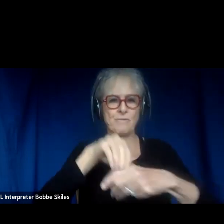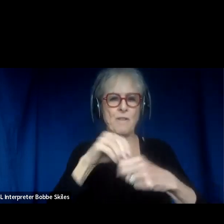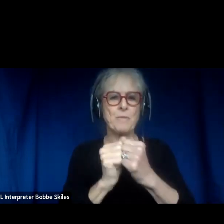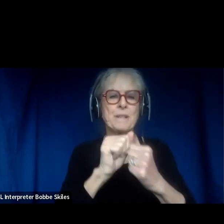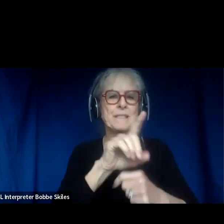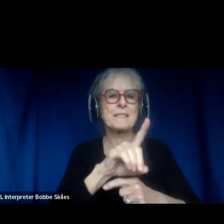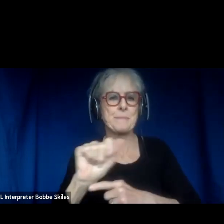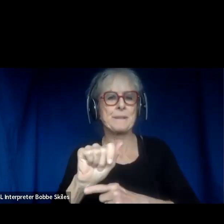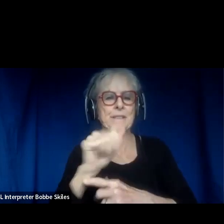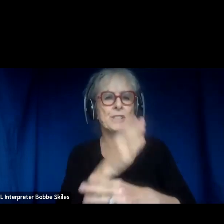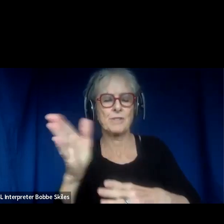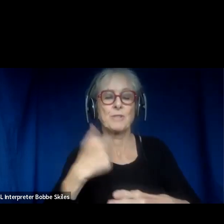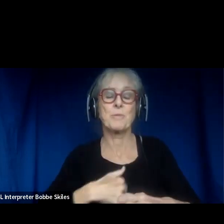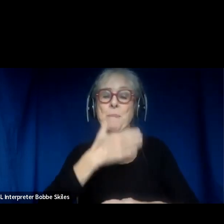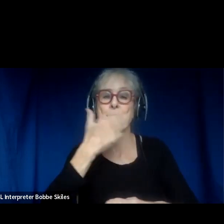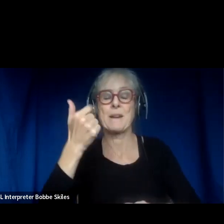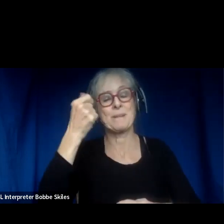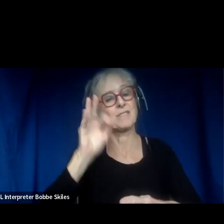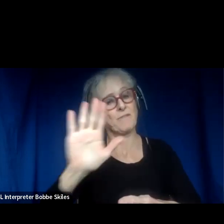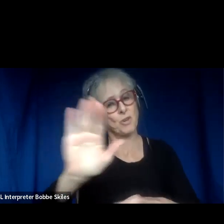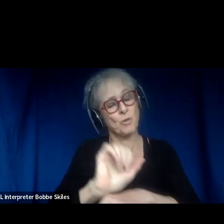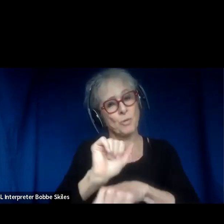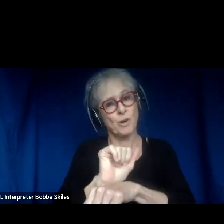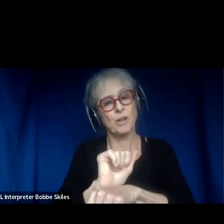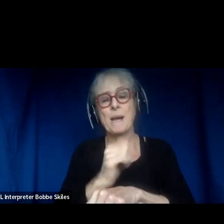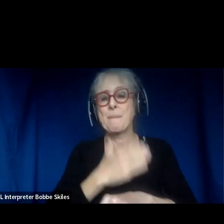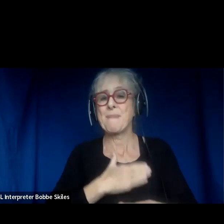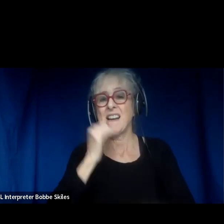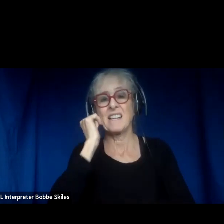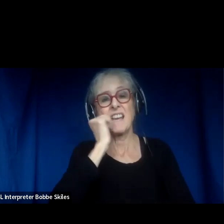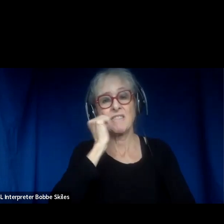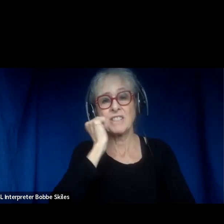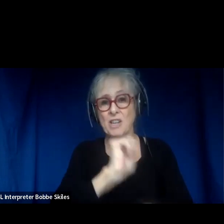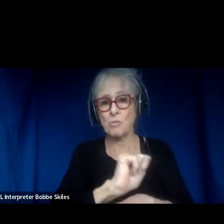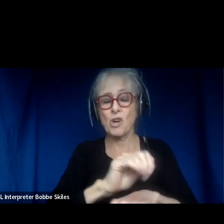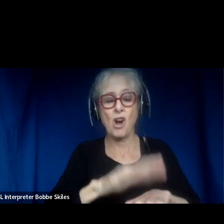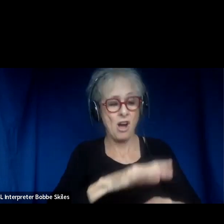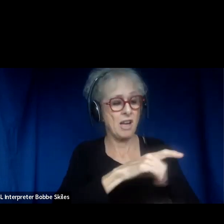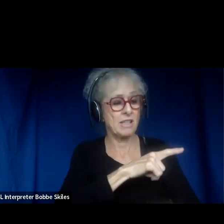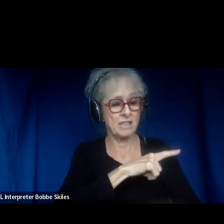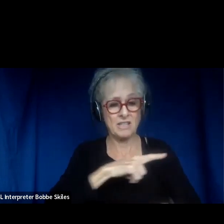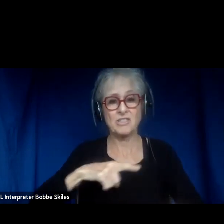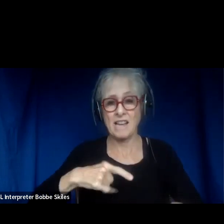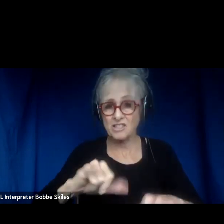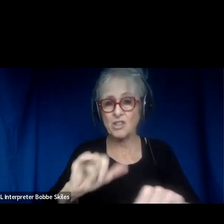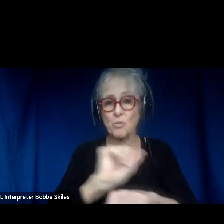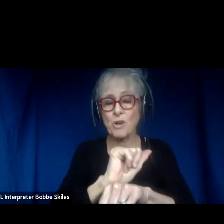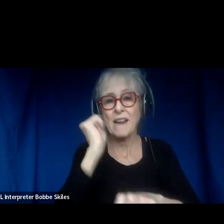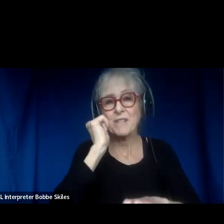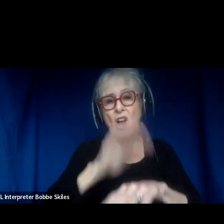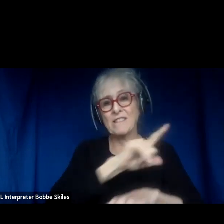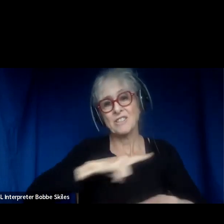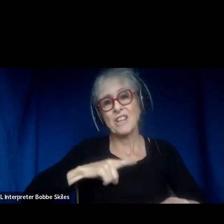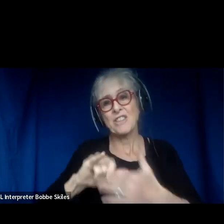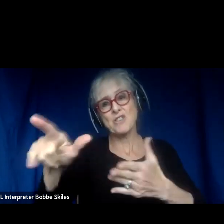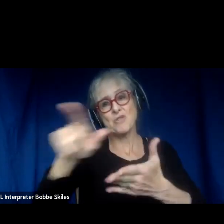a senator in the area and my still daily work on legislation that you authored. So thank you for that. What an